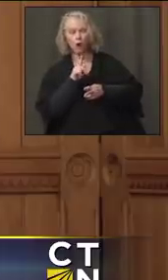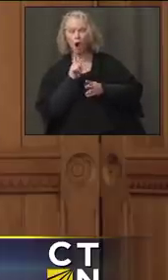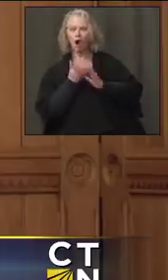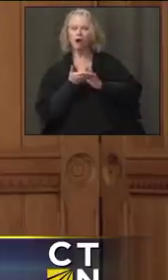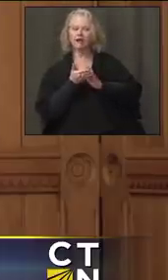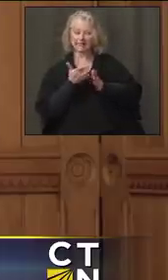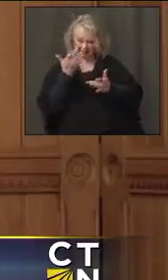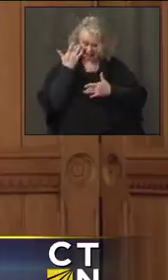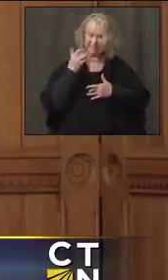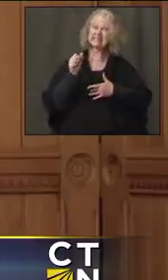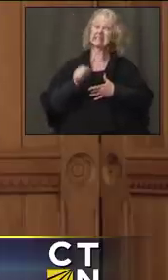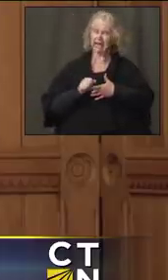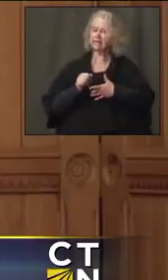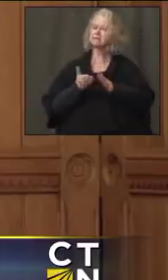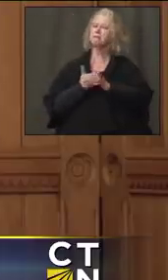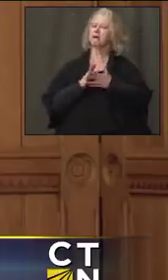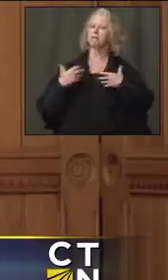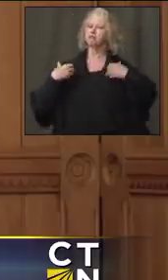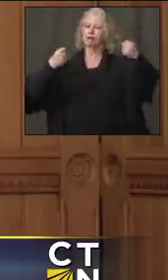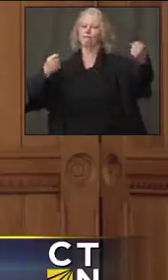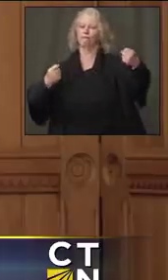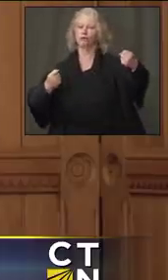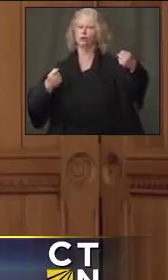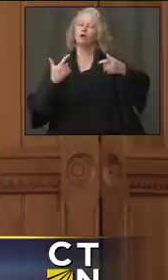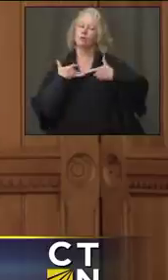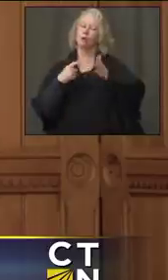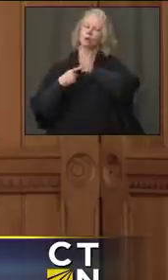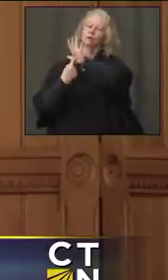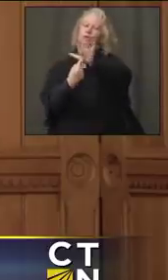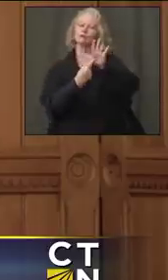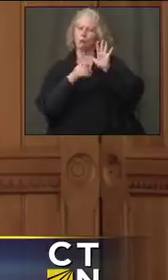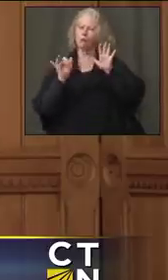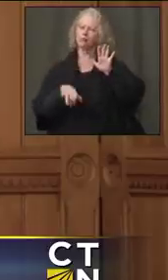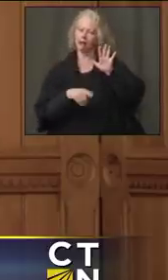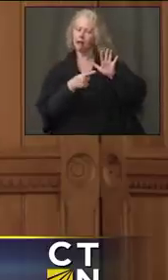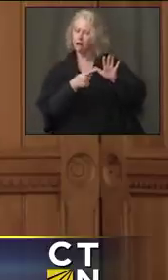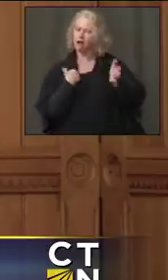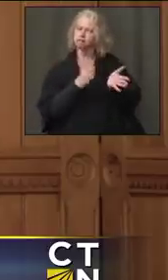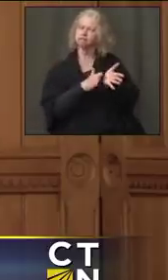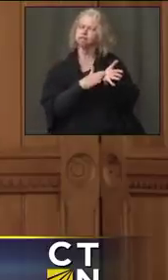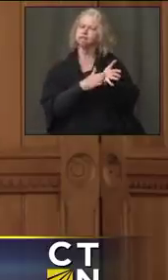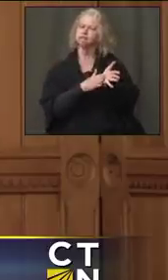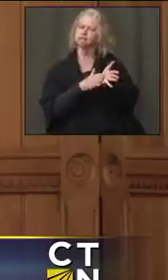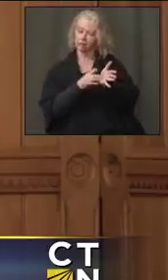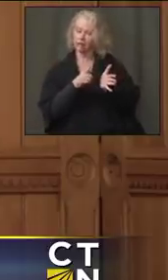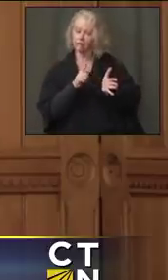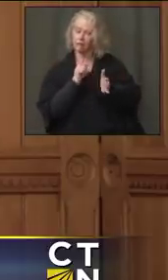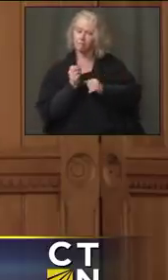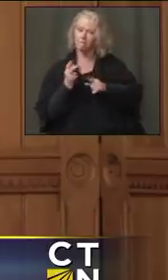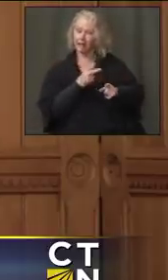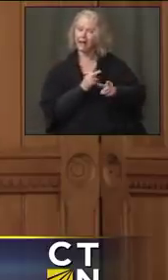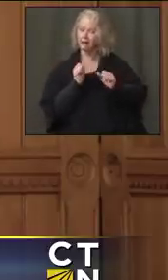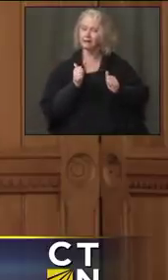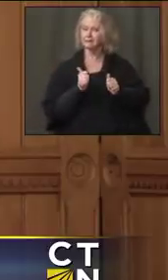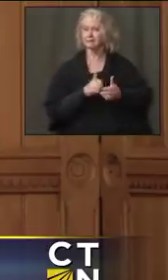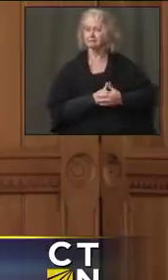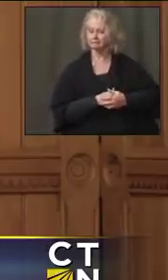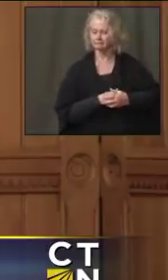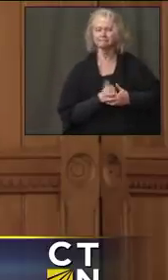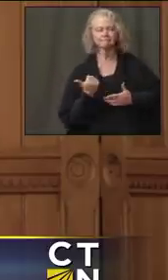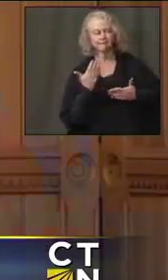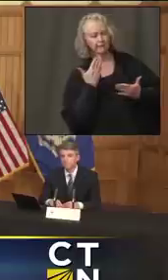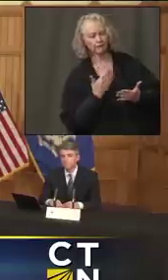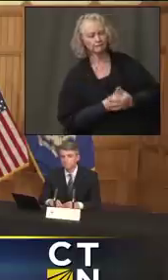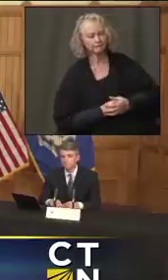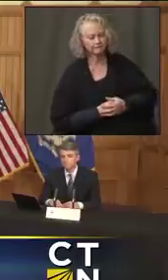stories that represent the hard work of our nursing home frontline nurses and staff and getting people back to health. Thank you very